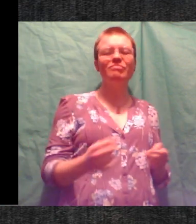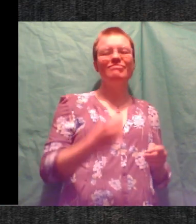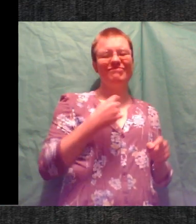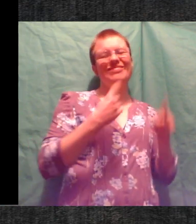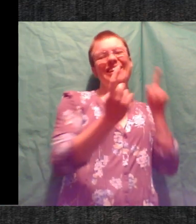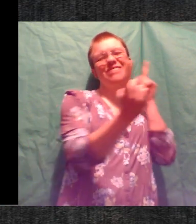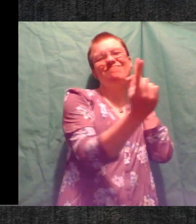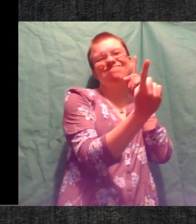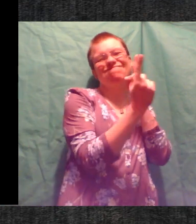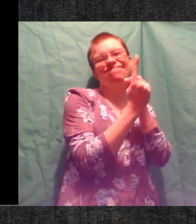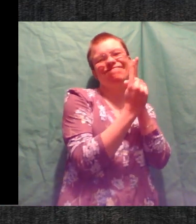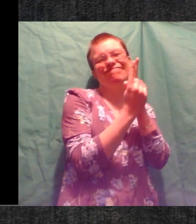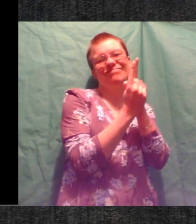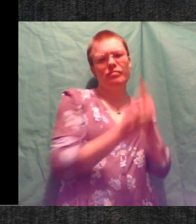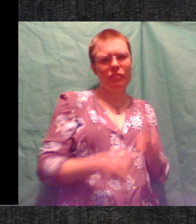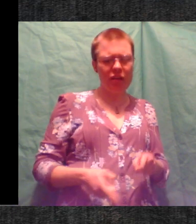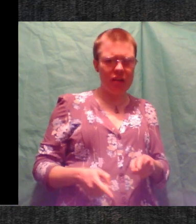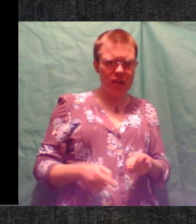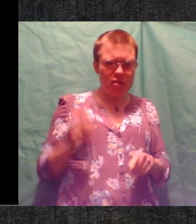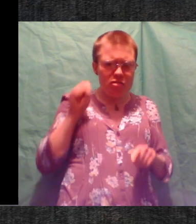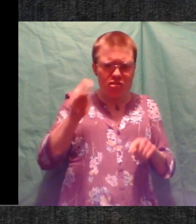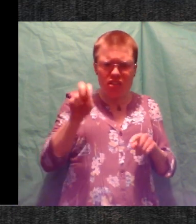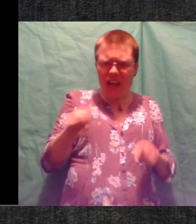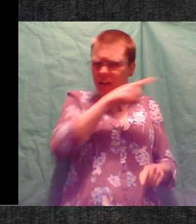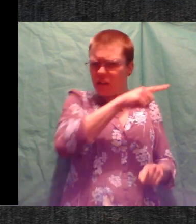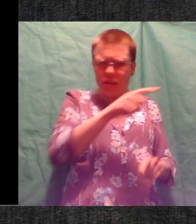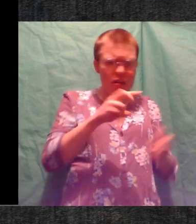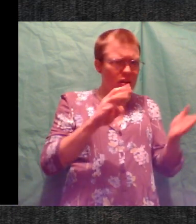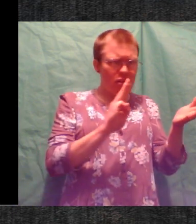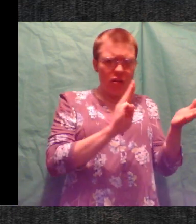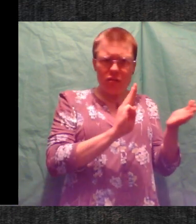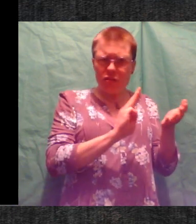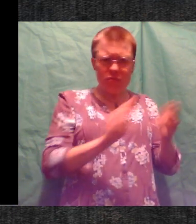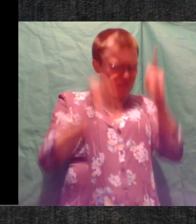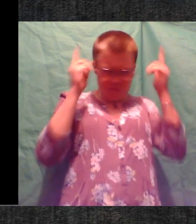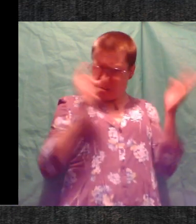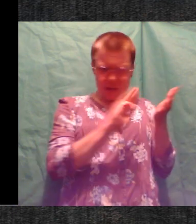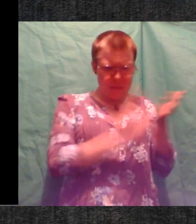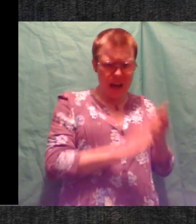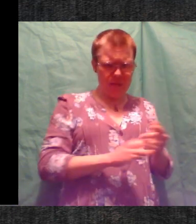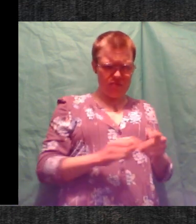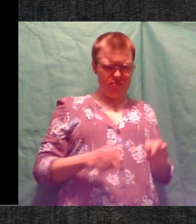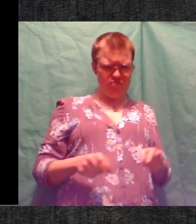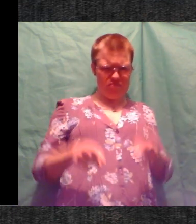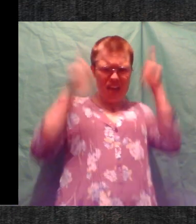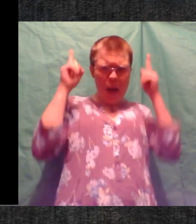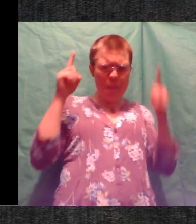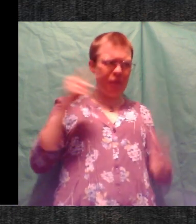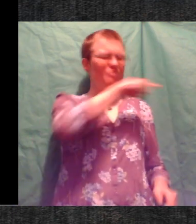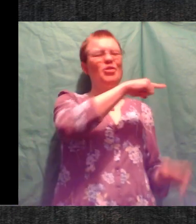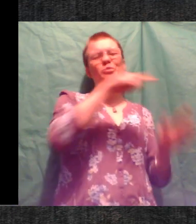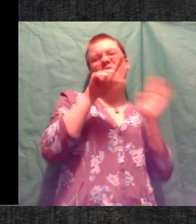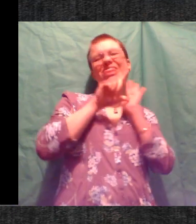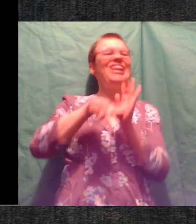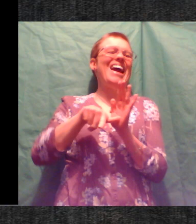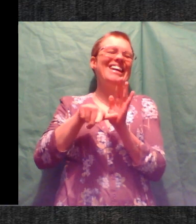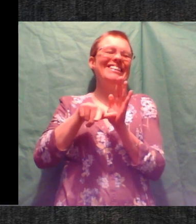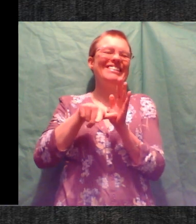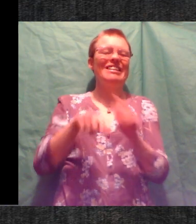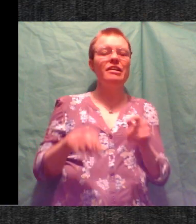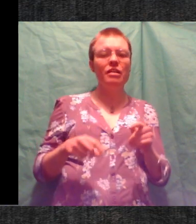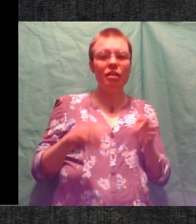Very close by. Snake, that's not Master Miller. Campbell, you're too